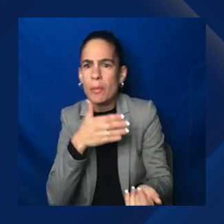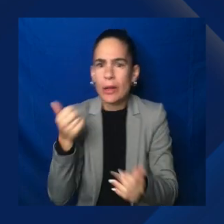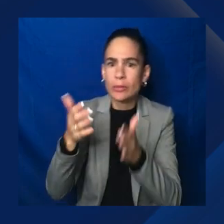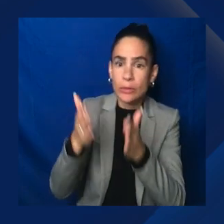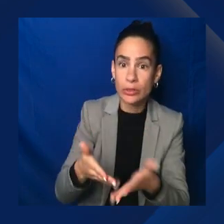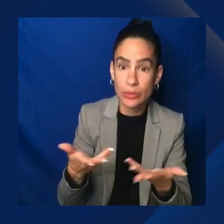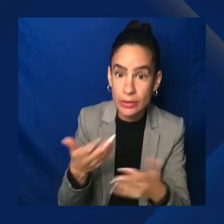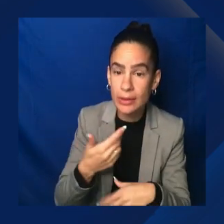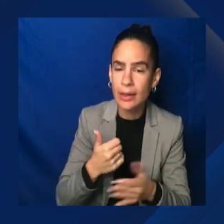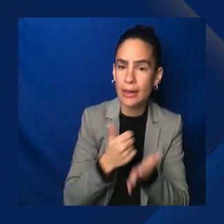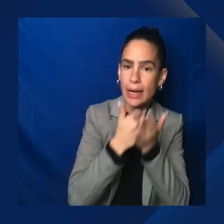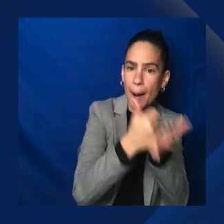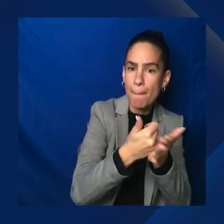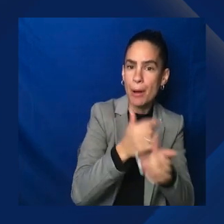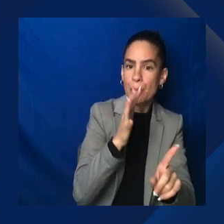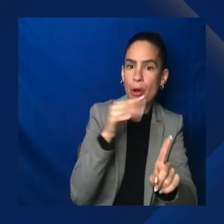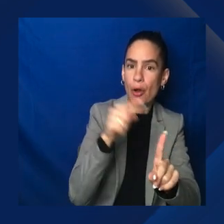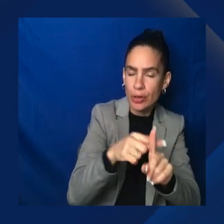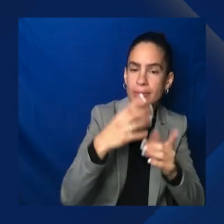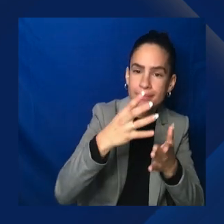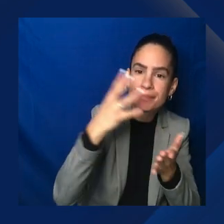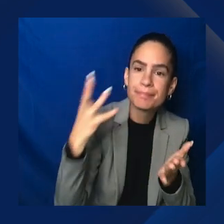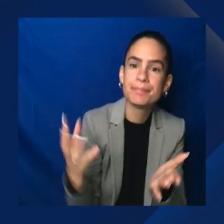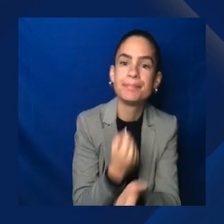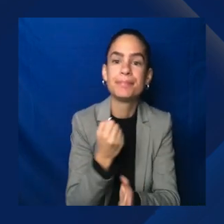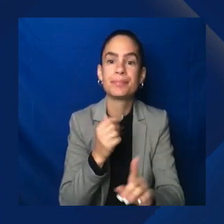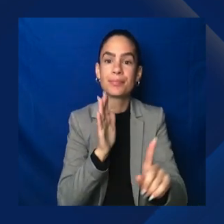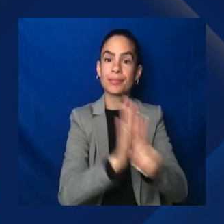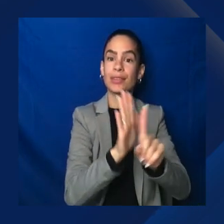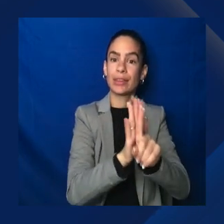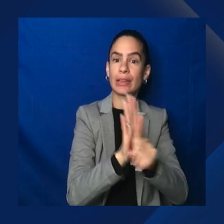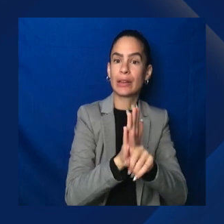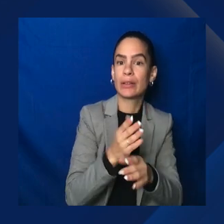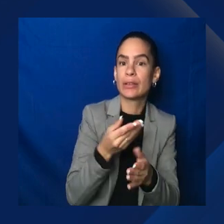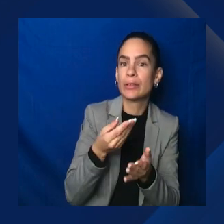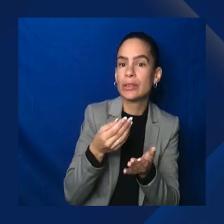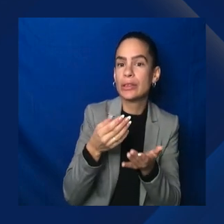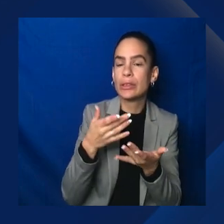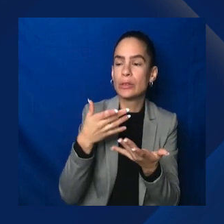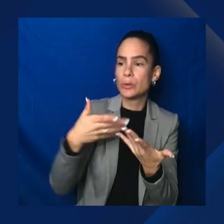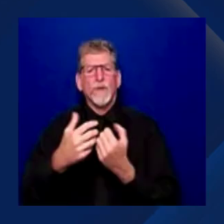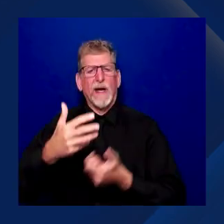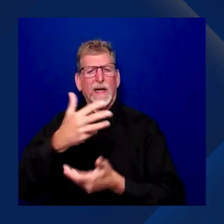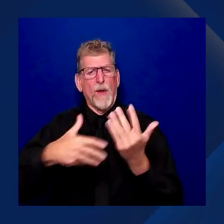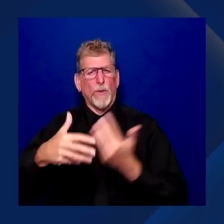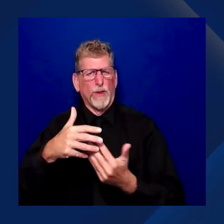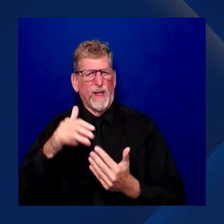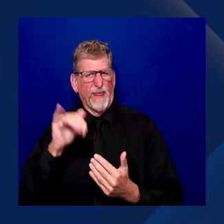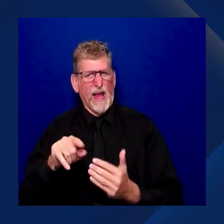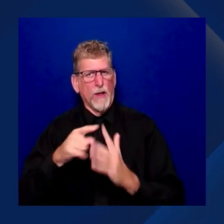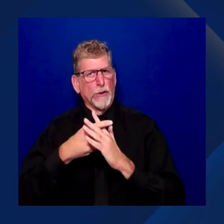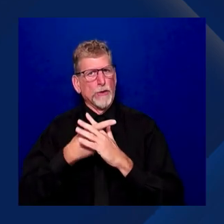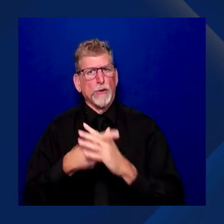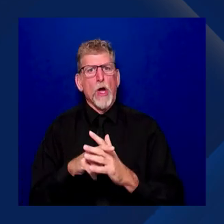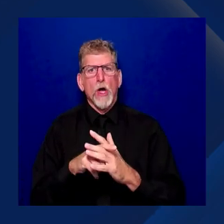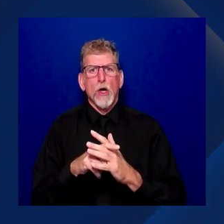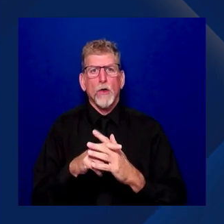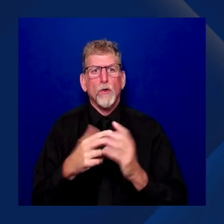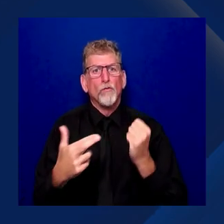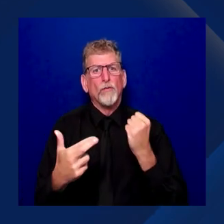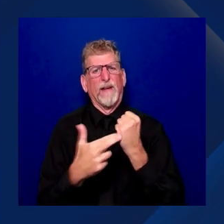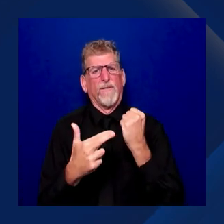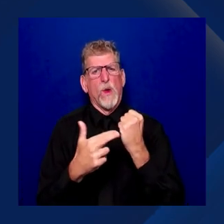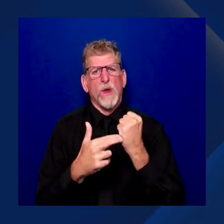their social networks is where we begin. Reinforcing what I call their